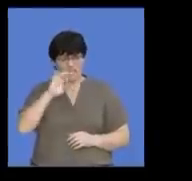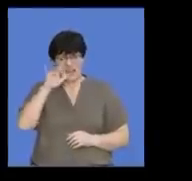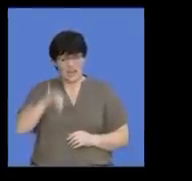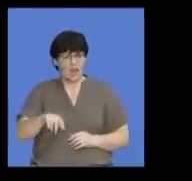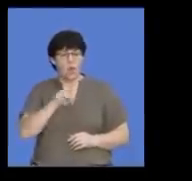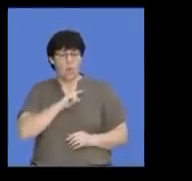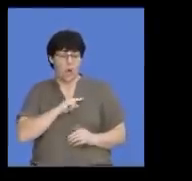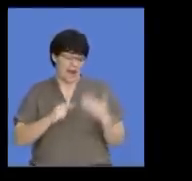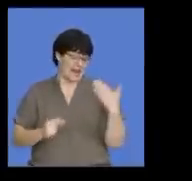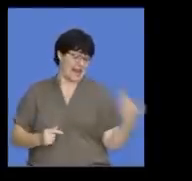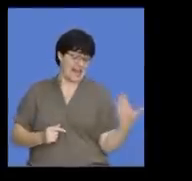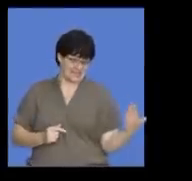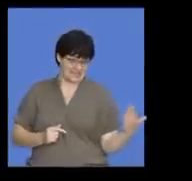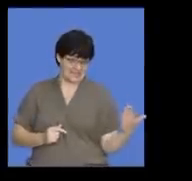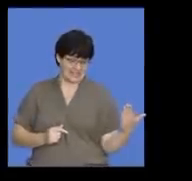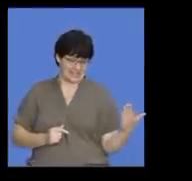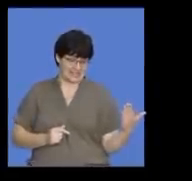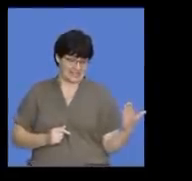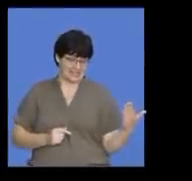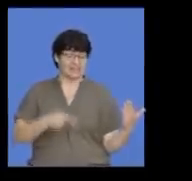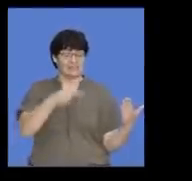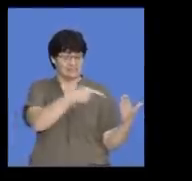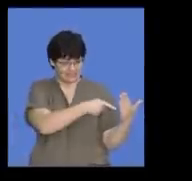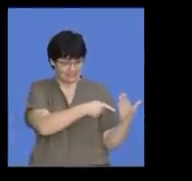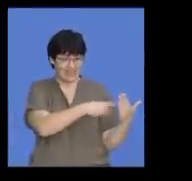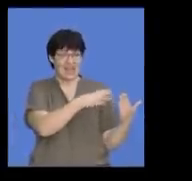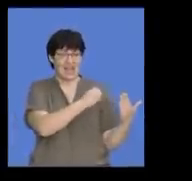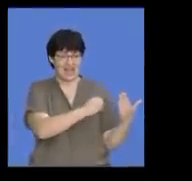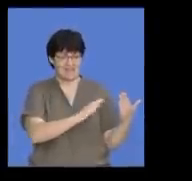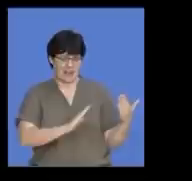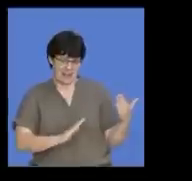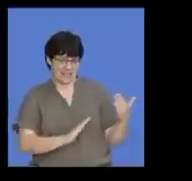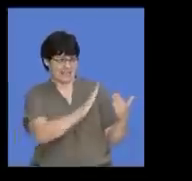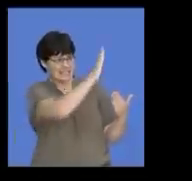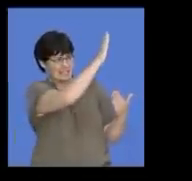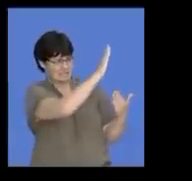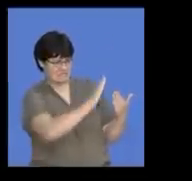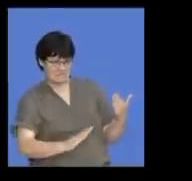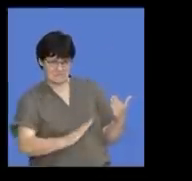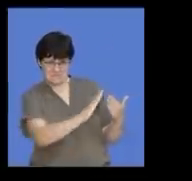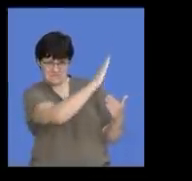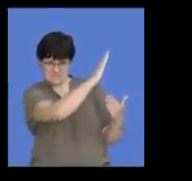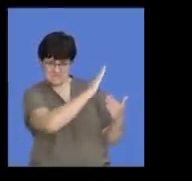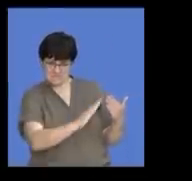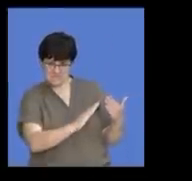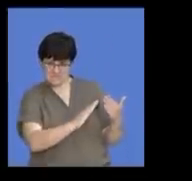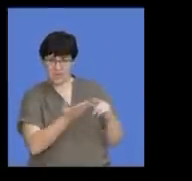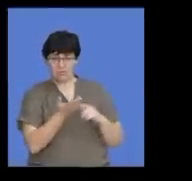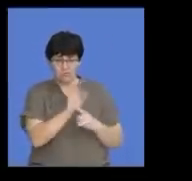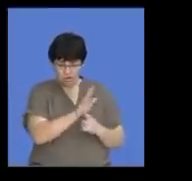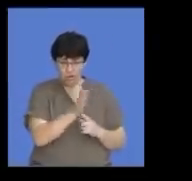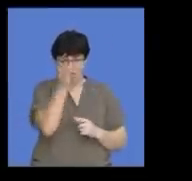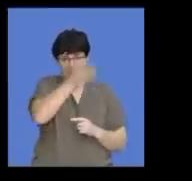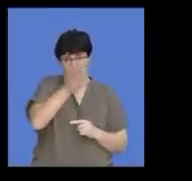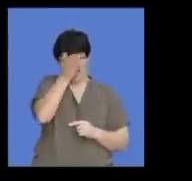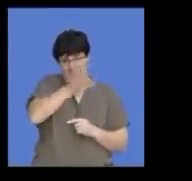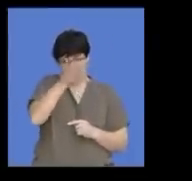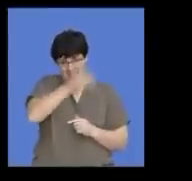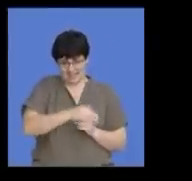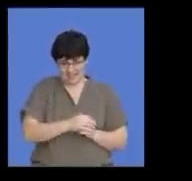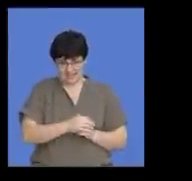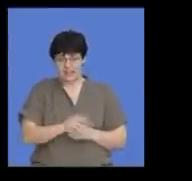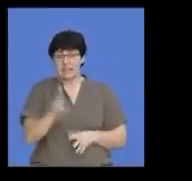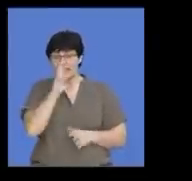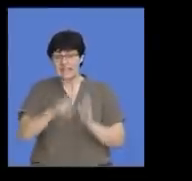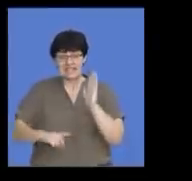Because on the left-hand side of PAL, there is a steeper slope. indicated by the contours. Notice